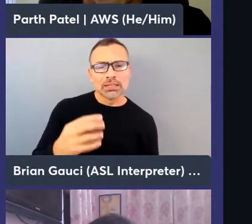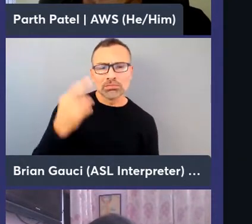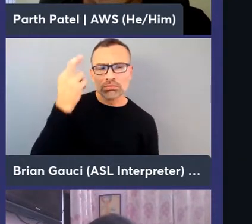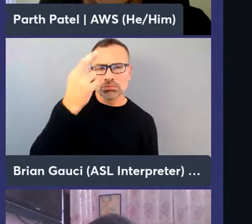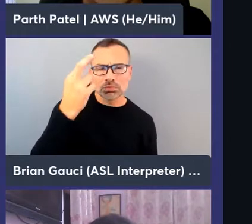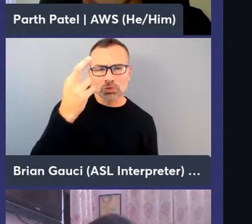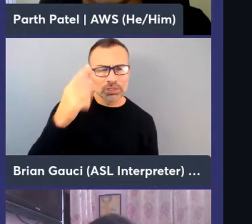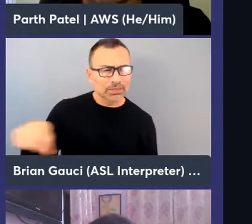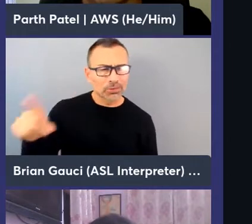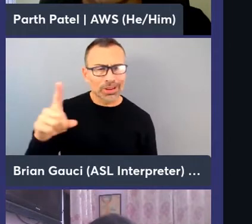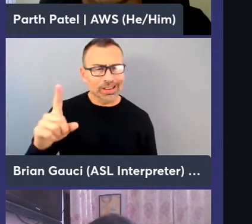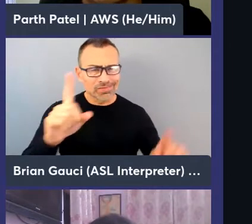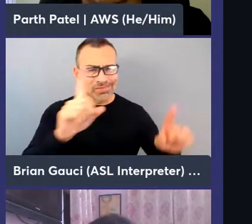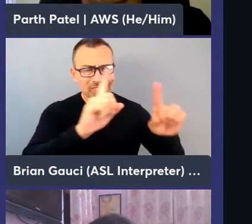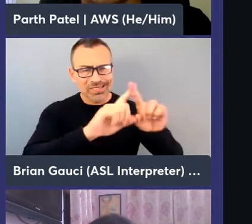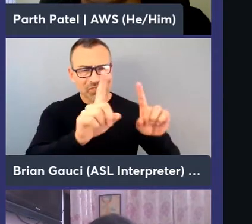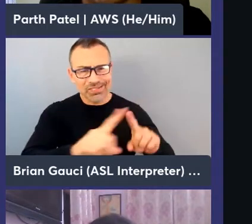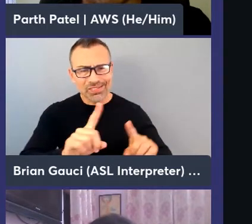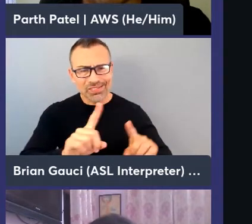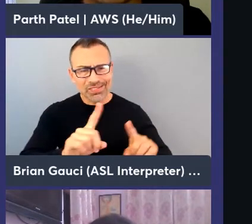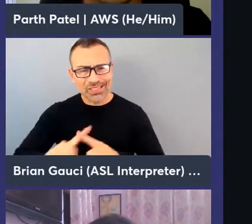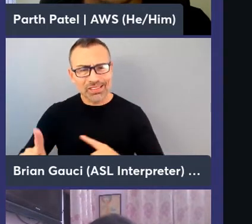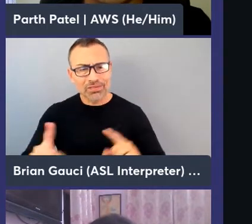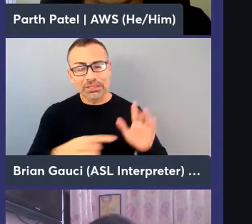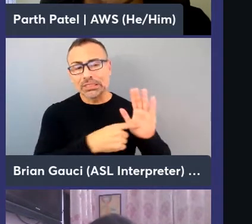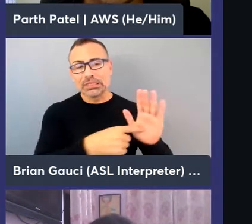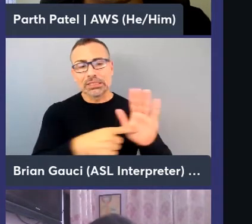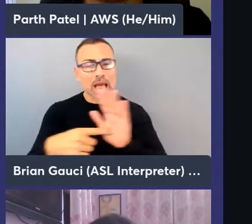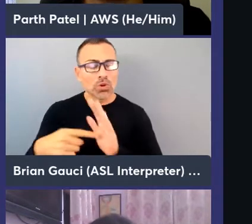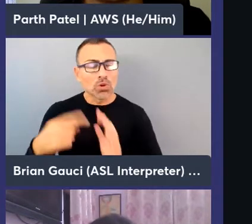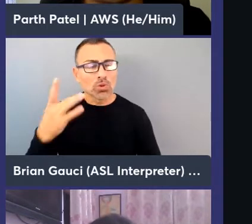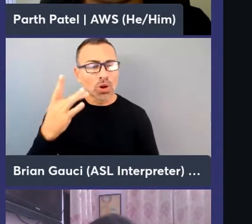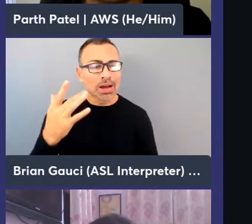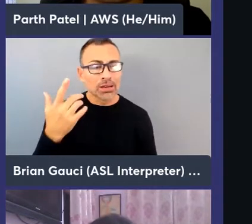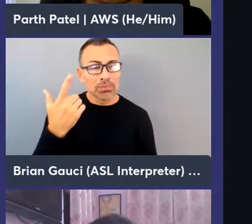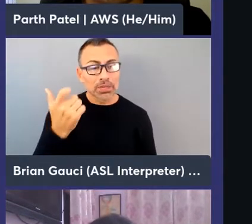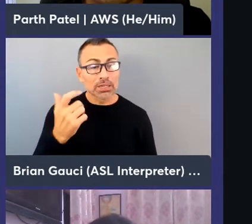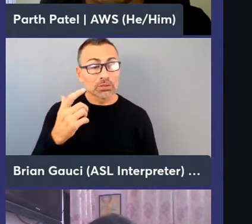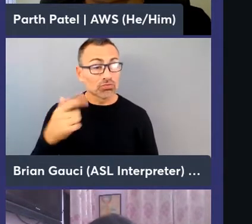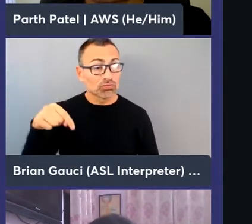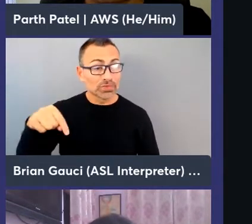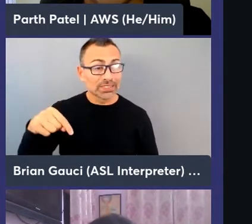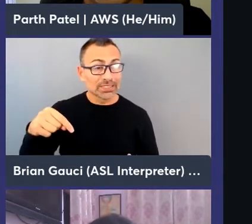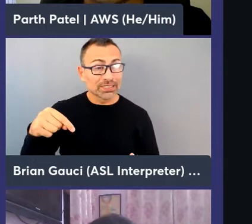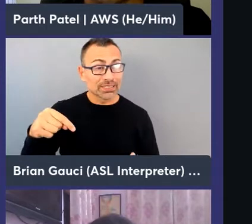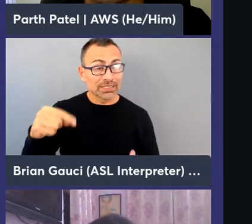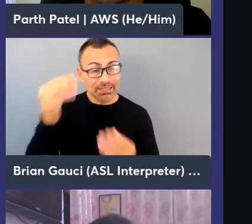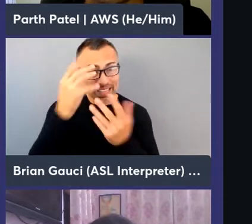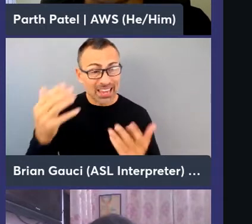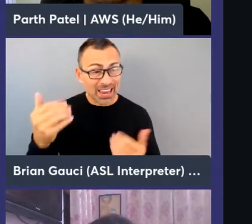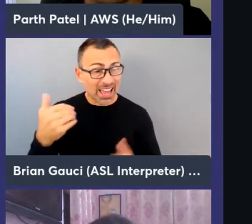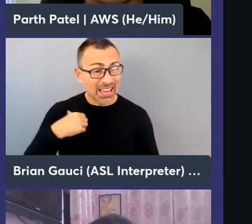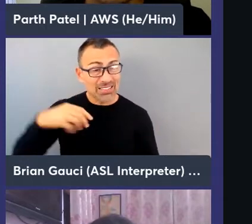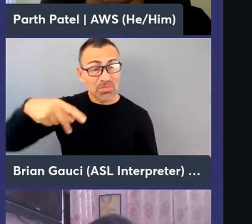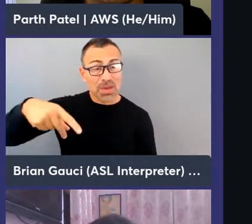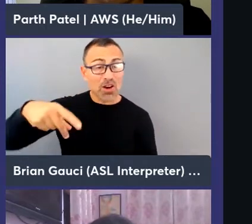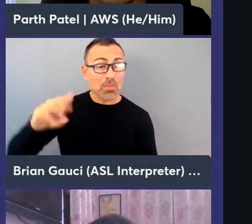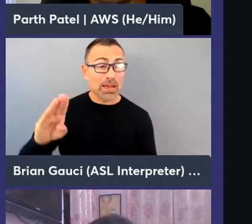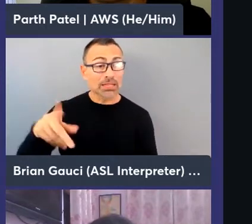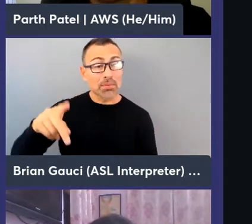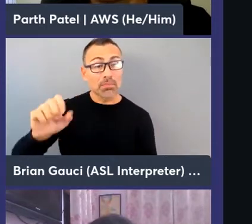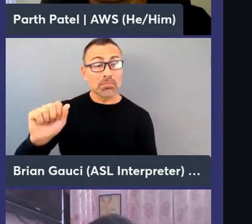different sample is because all this data has petabytes of data stored